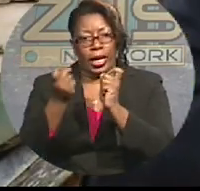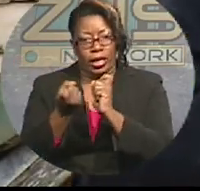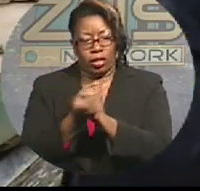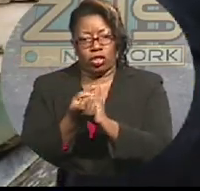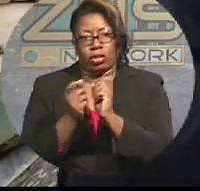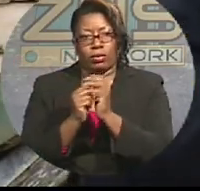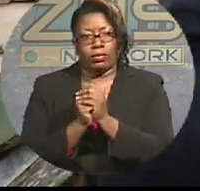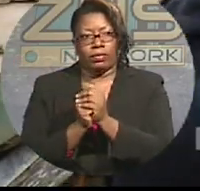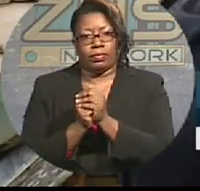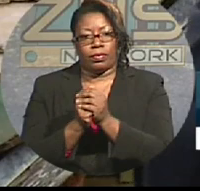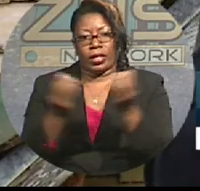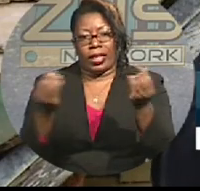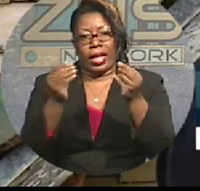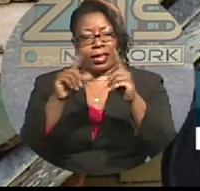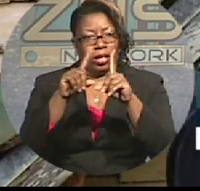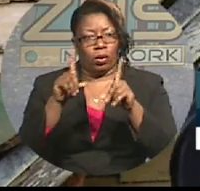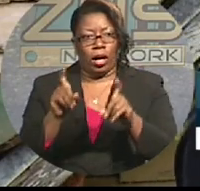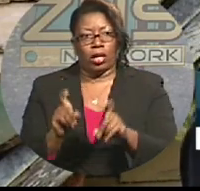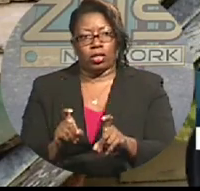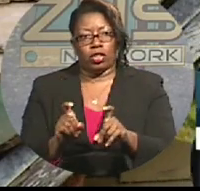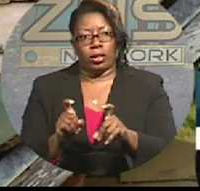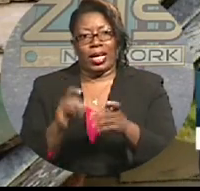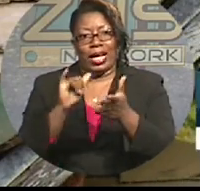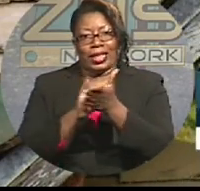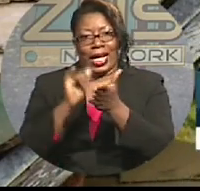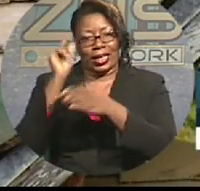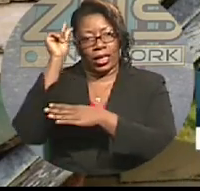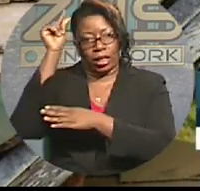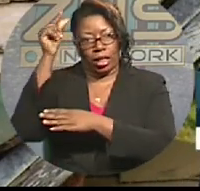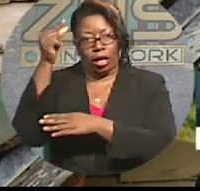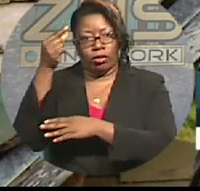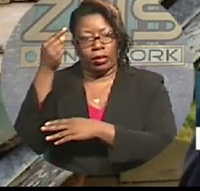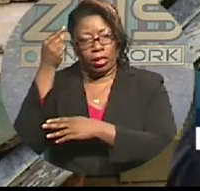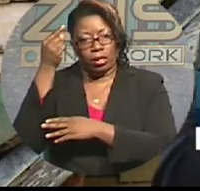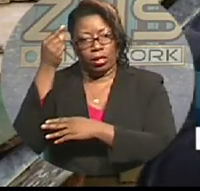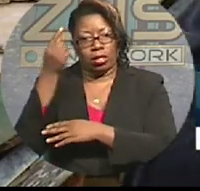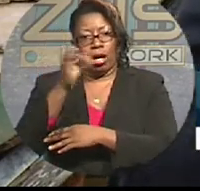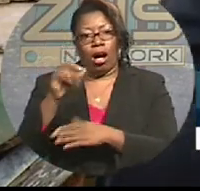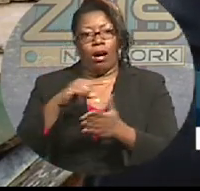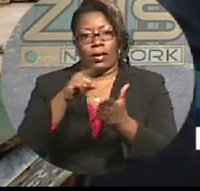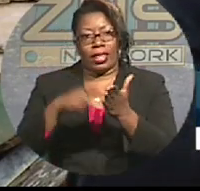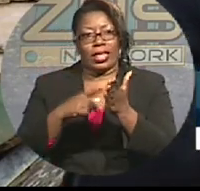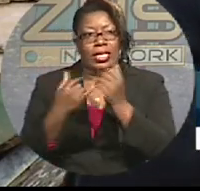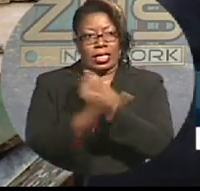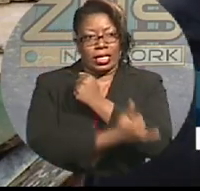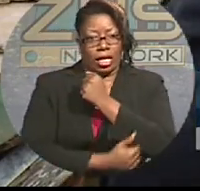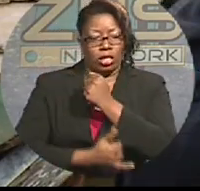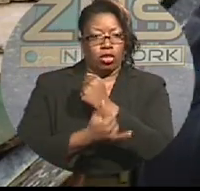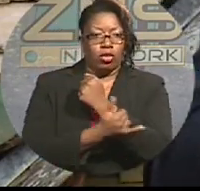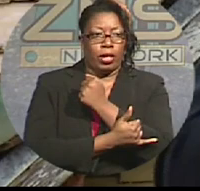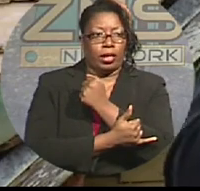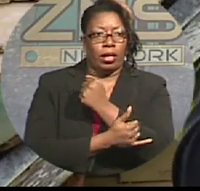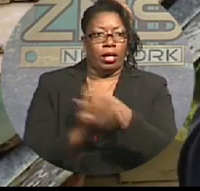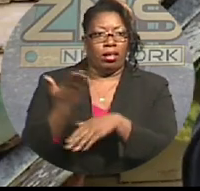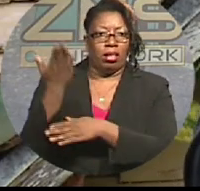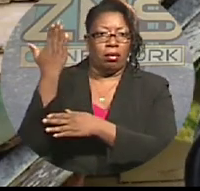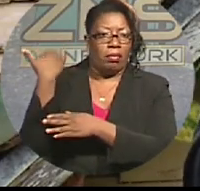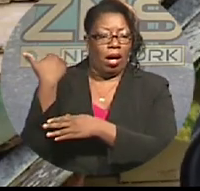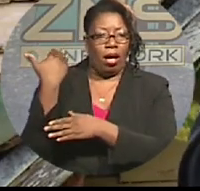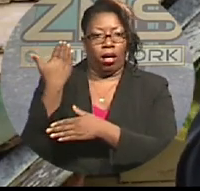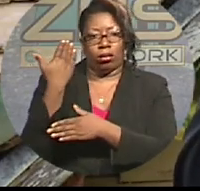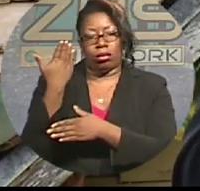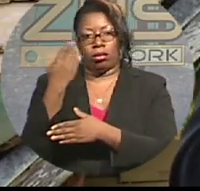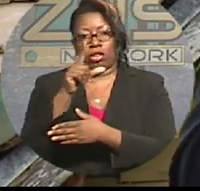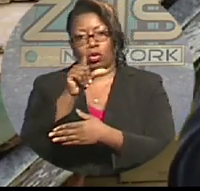There is no question that the governments of this country over the last perhaps